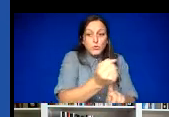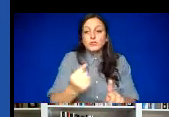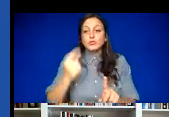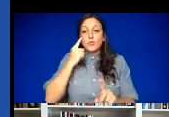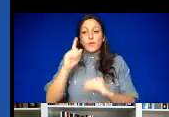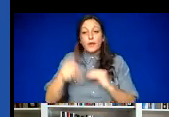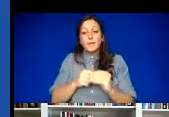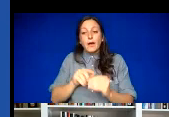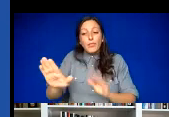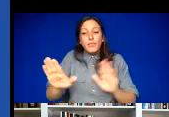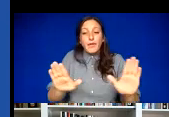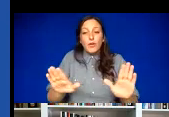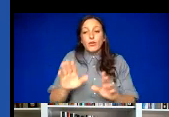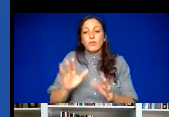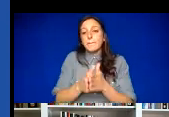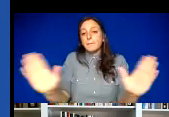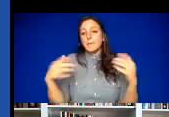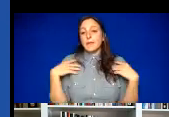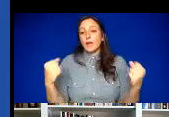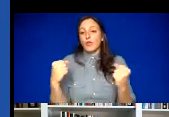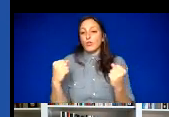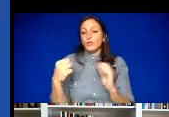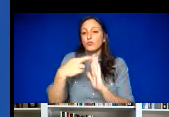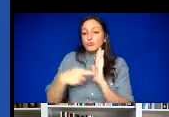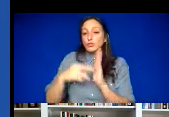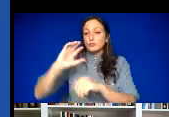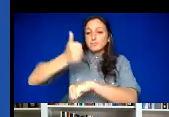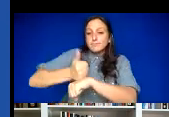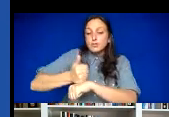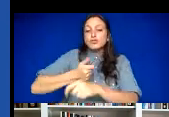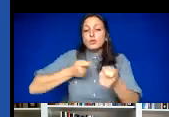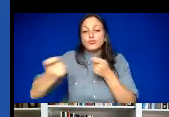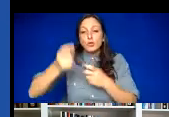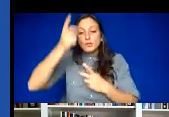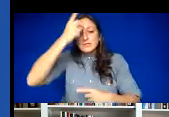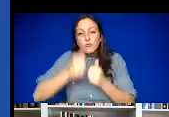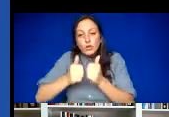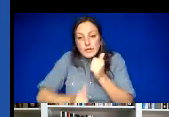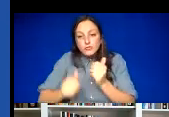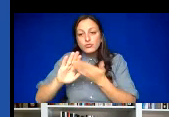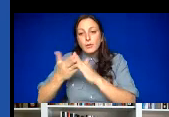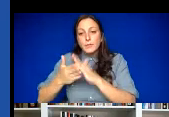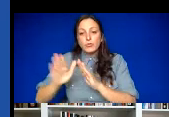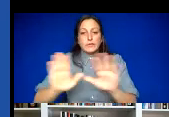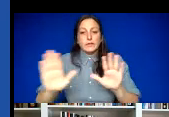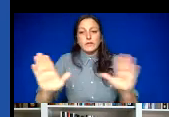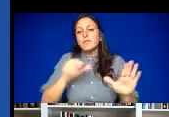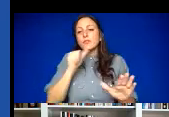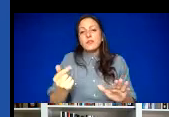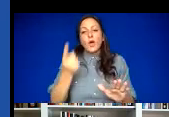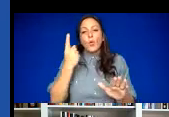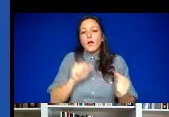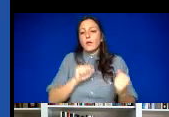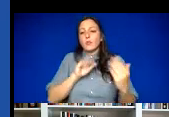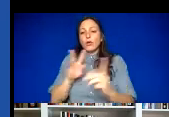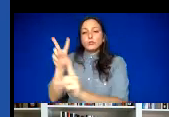health restrictions in place to control disease in their community. There is no one-size-fits-all